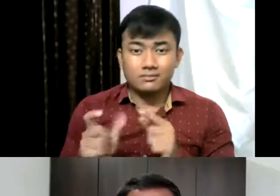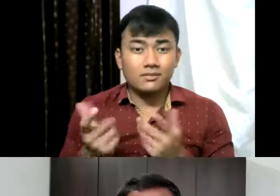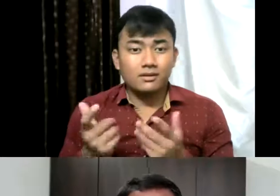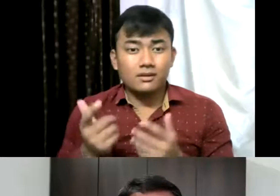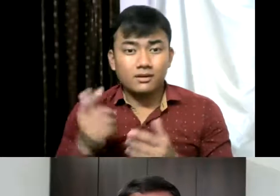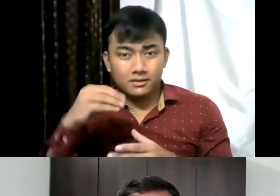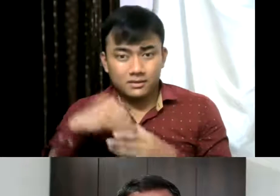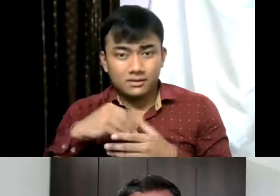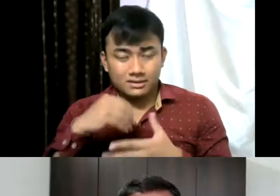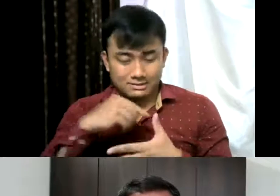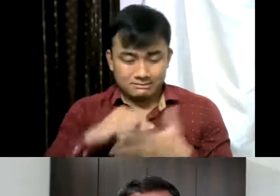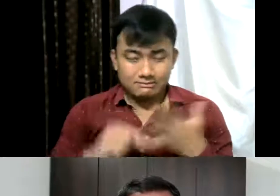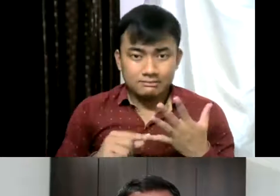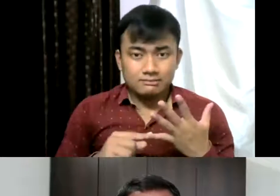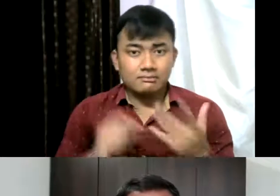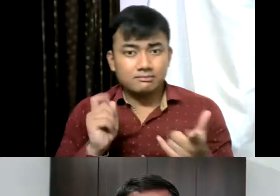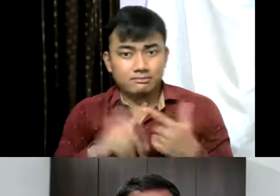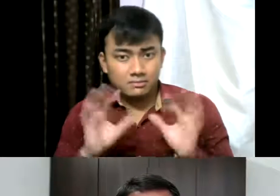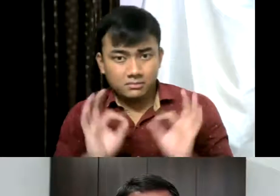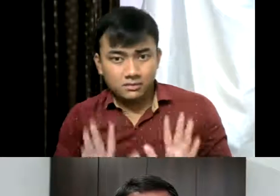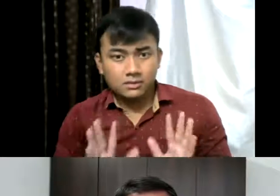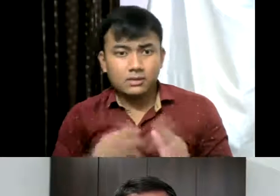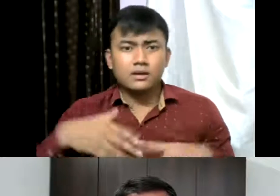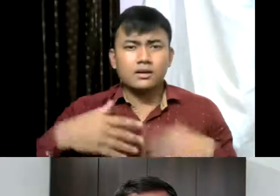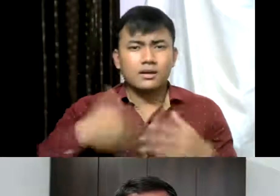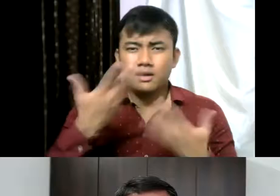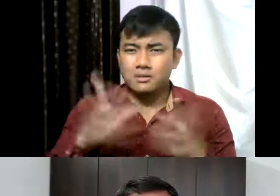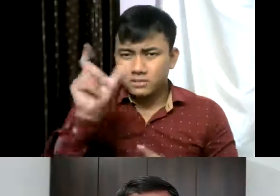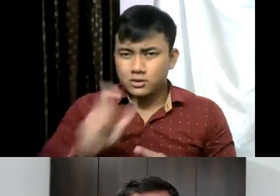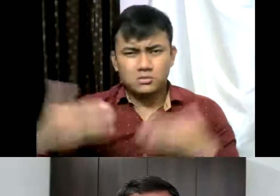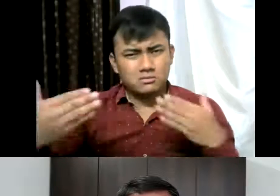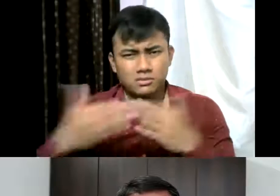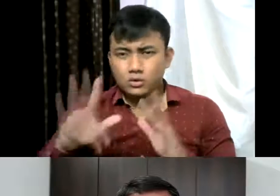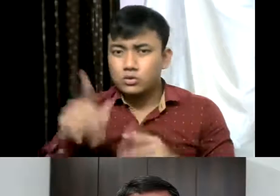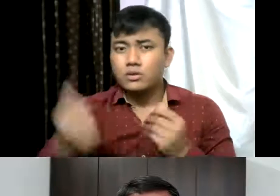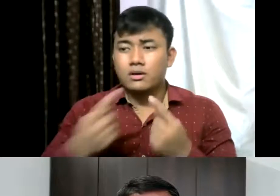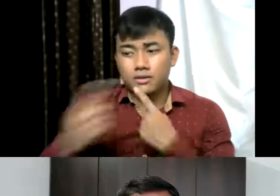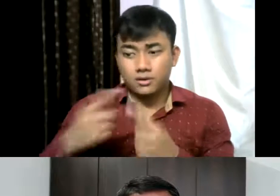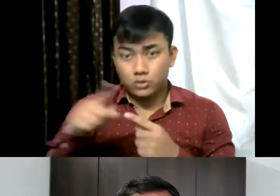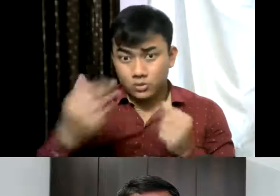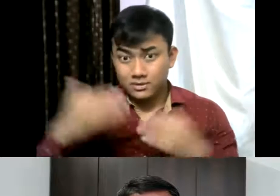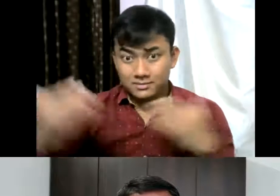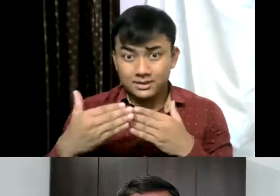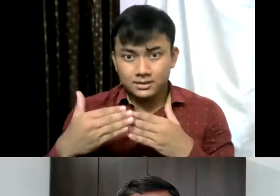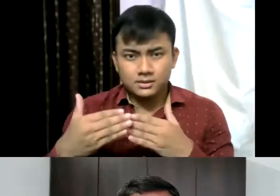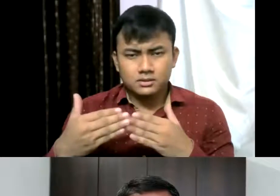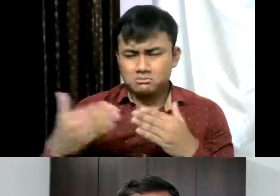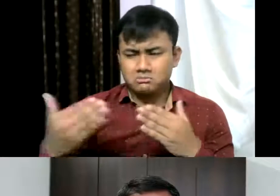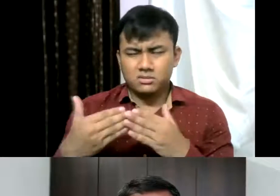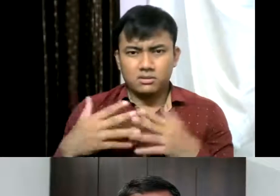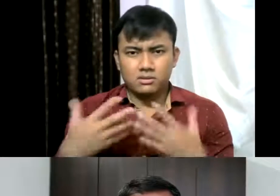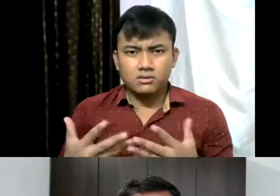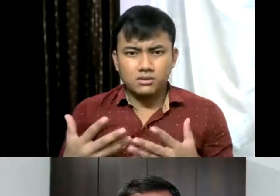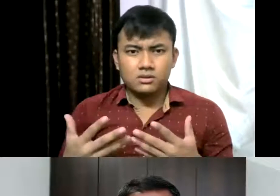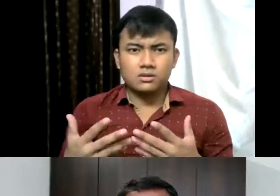through caste, right? So you would chat with somebody and you want to meet, right? we can't meet right now because of this, but